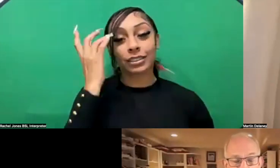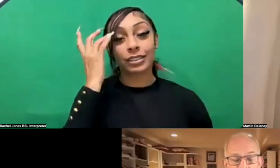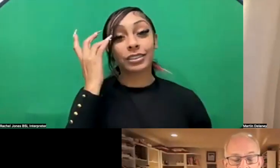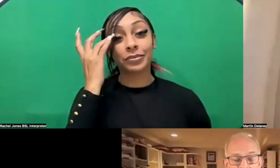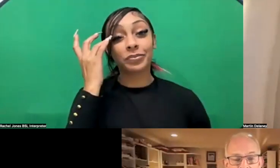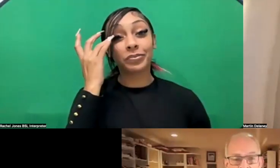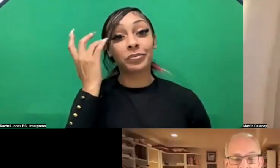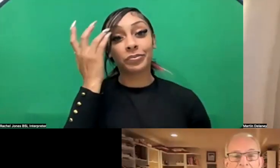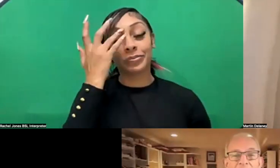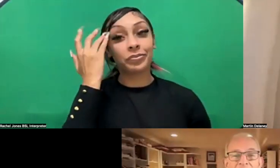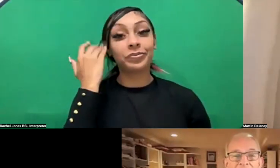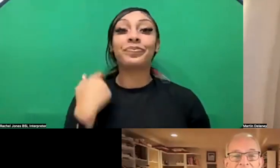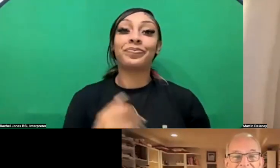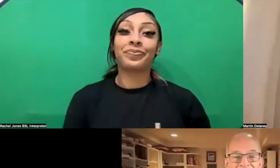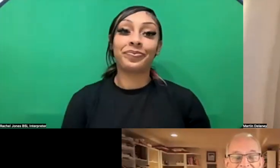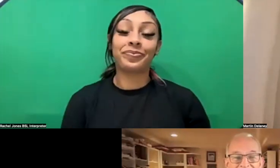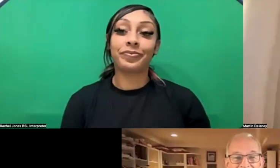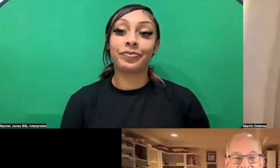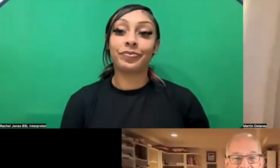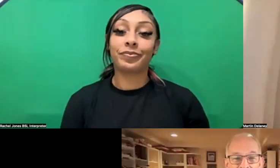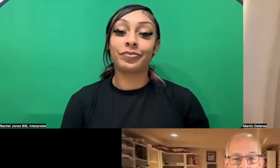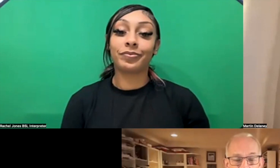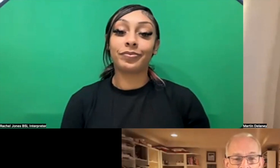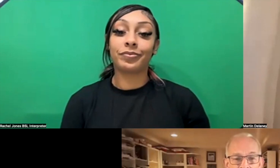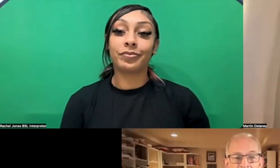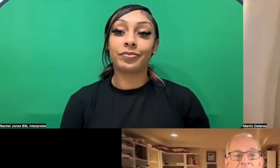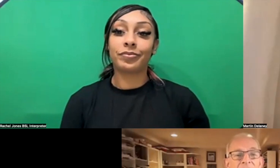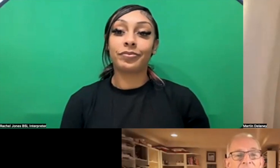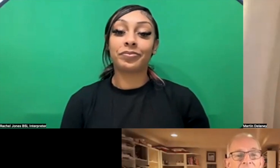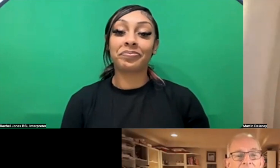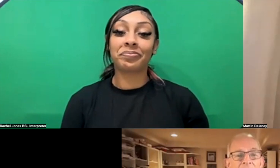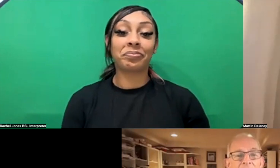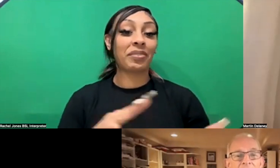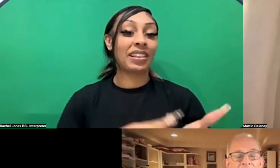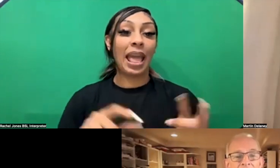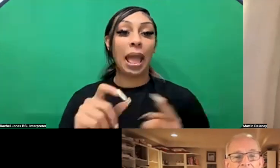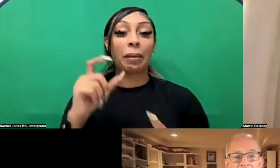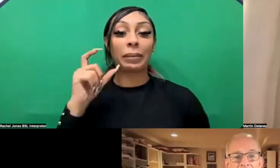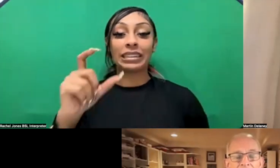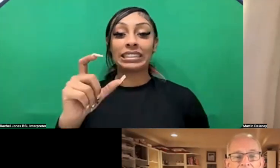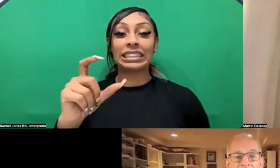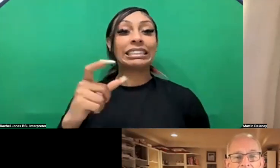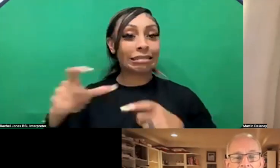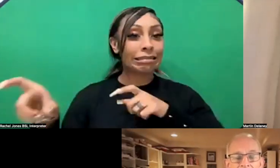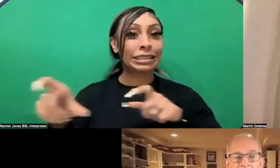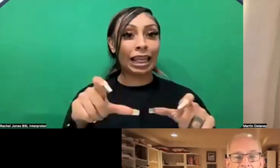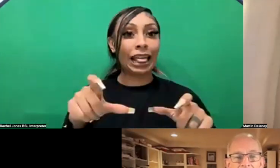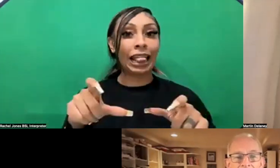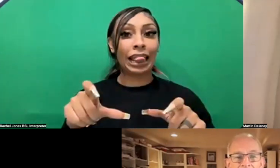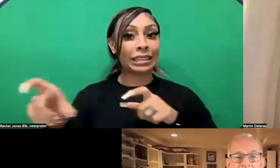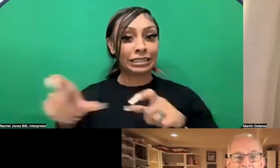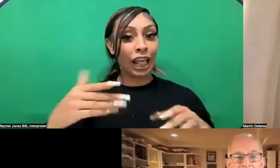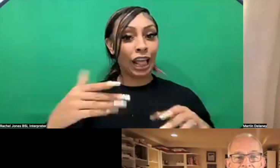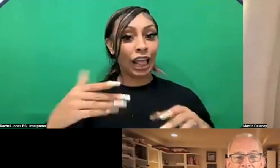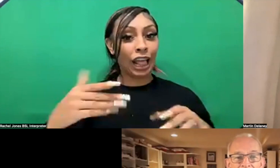layout everywhere, of course, and the MPC name is still going. I mean, it still works, doesn't it? As well as